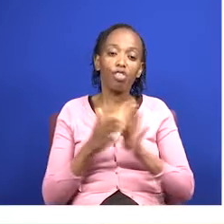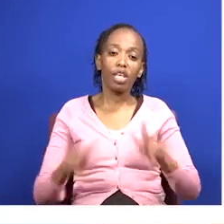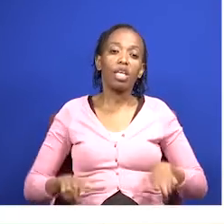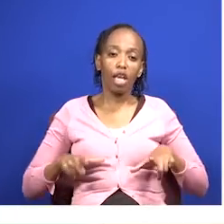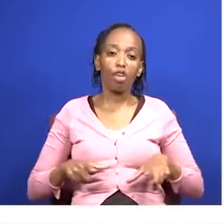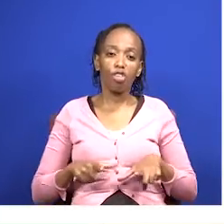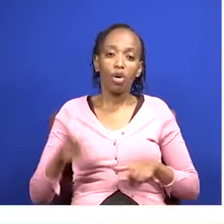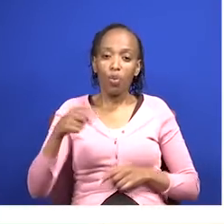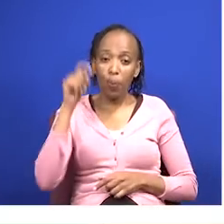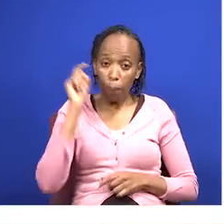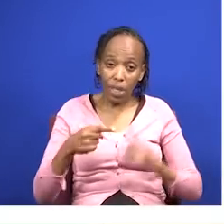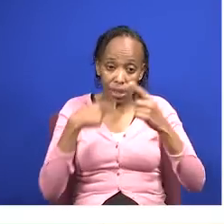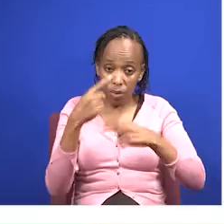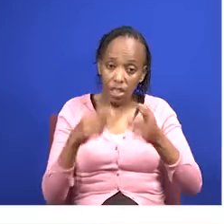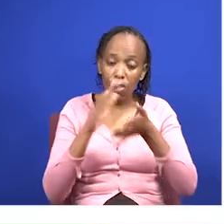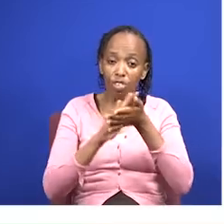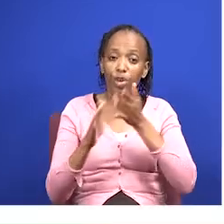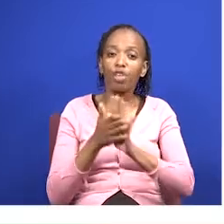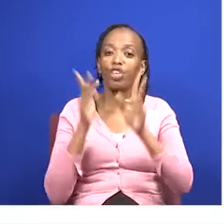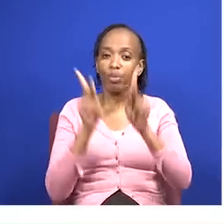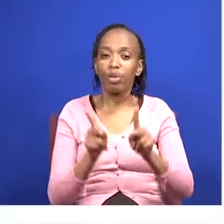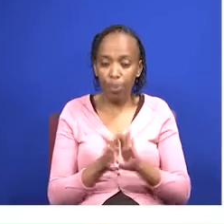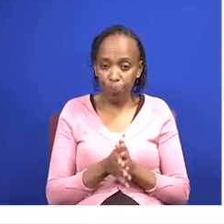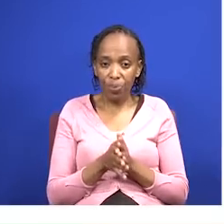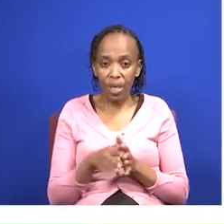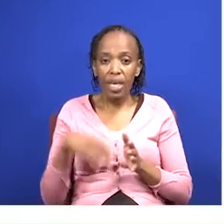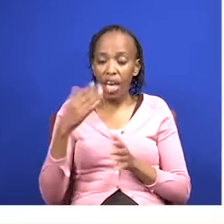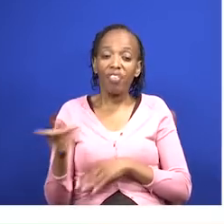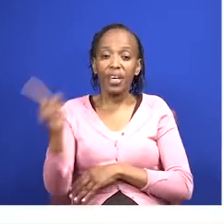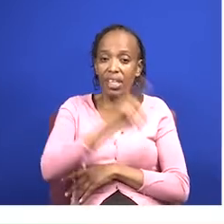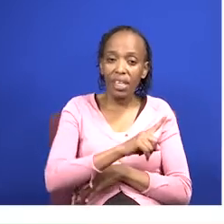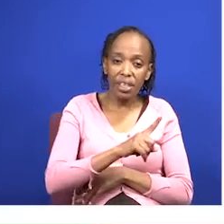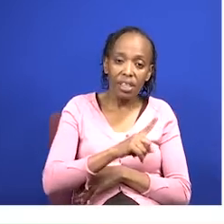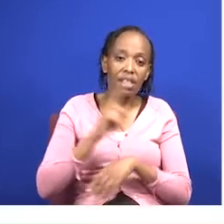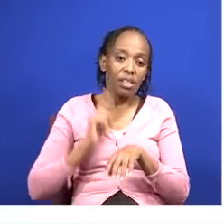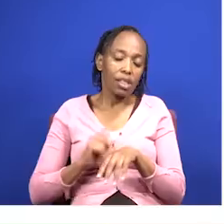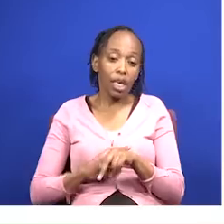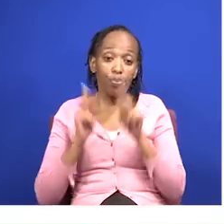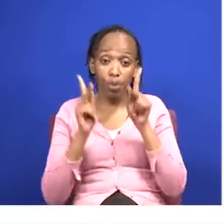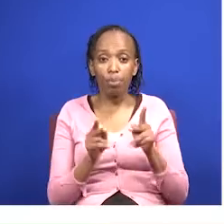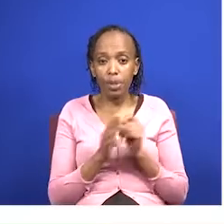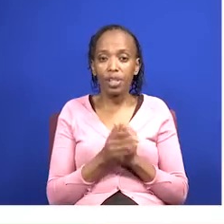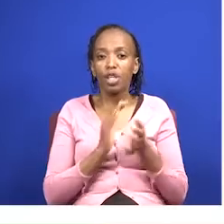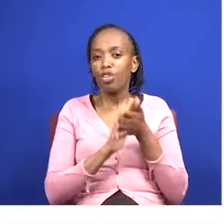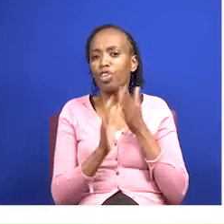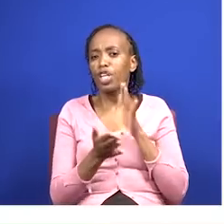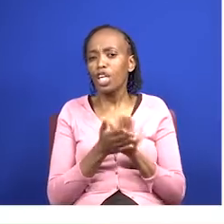forgiving life. We must continue forgiving people every day. When